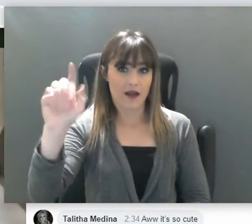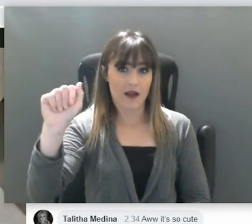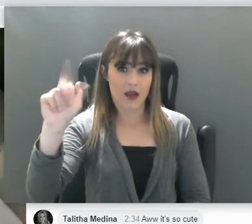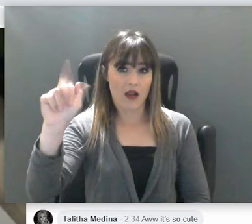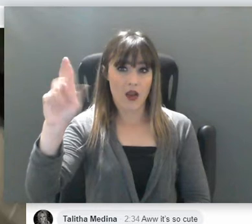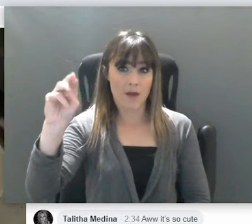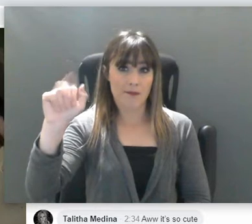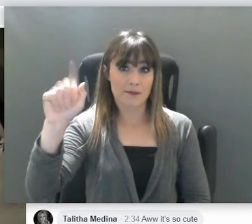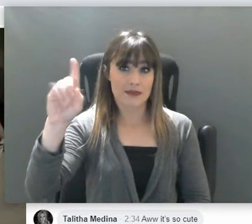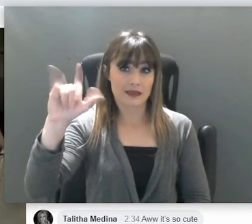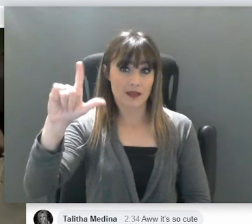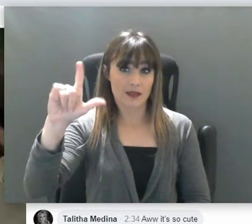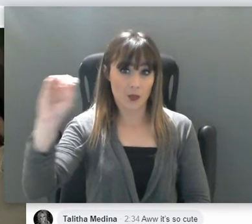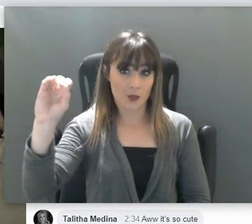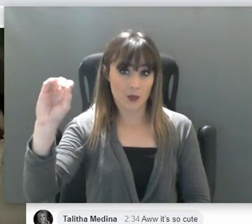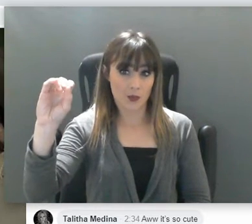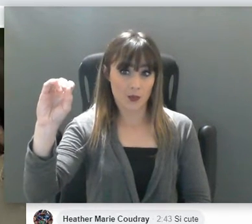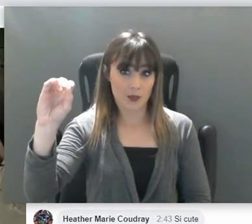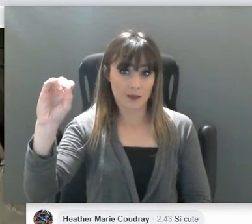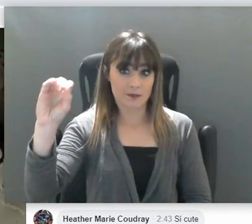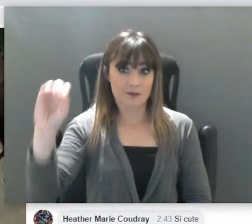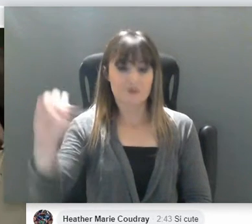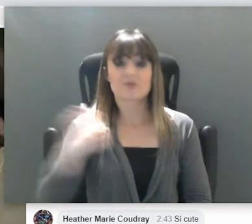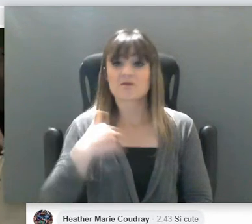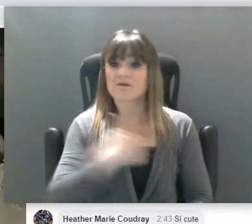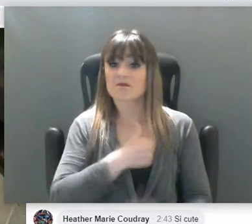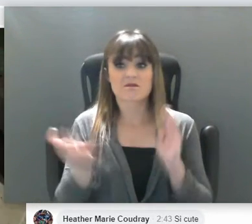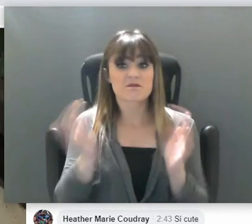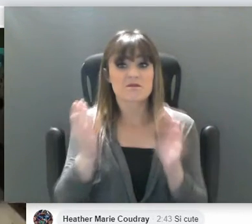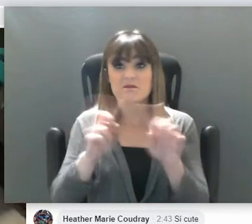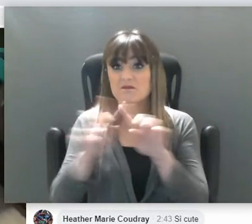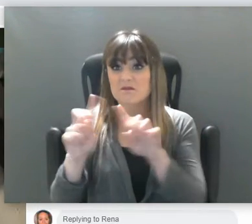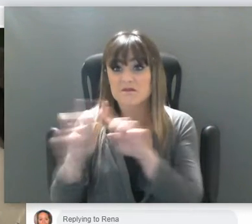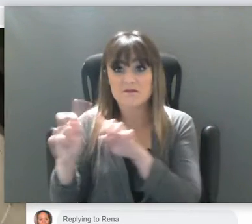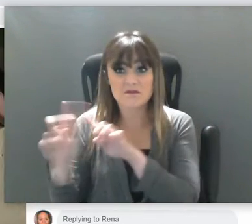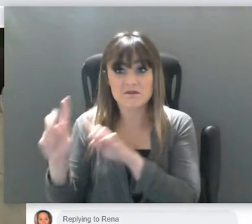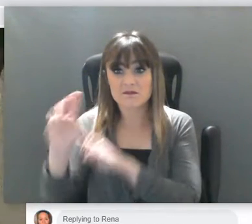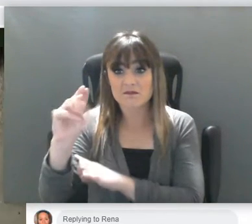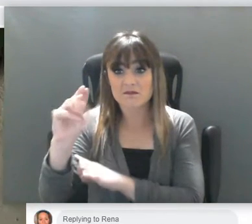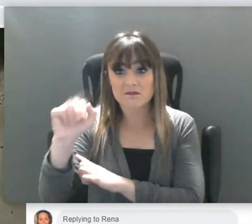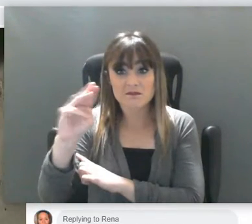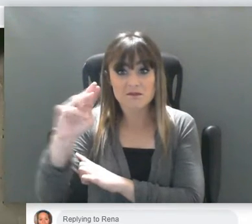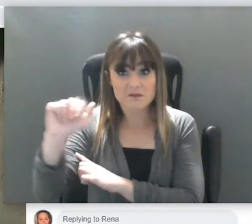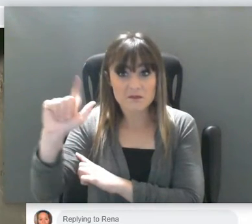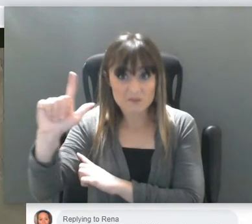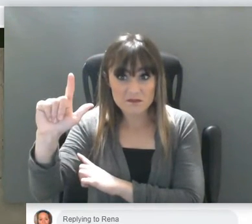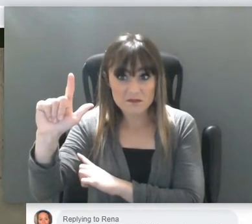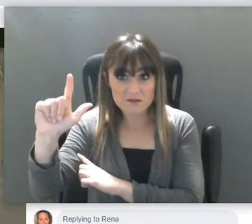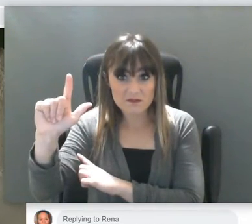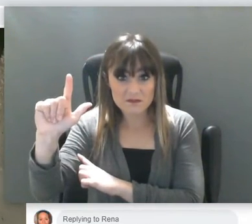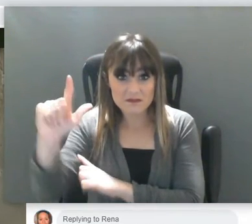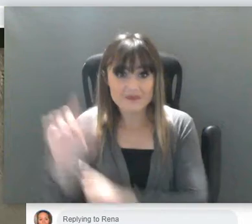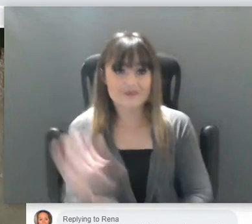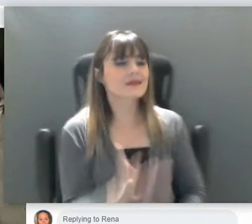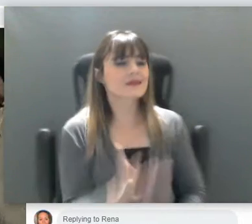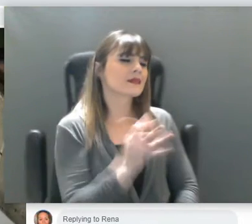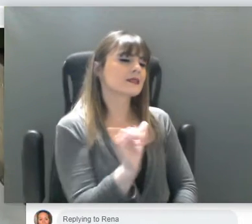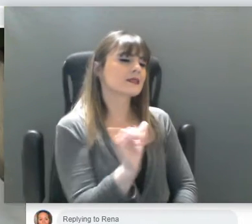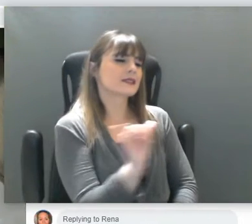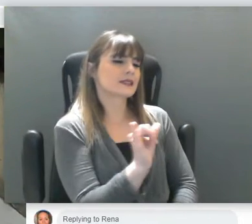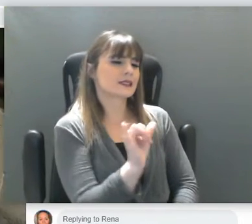he's a mammal. So we're comparing all the mammals. So tell us more about him and why he likes your shoes so much. So kind of similar to what we just talked about